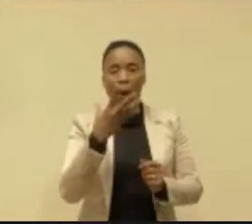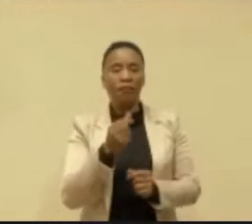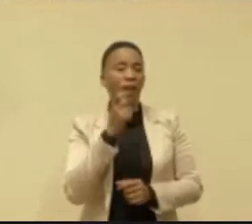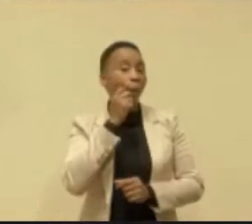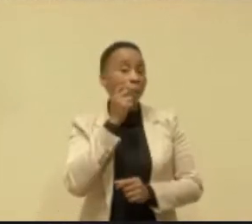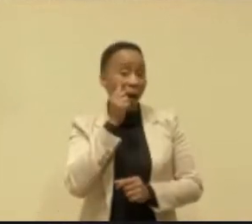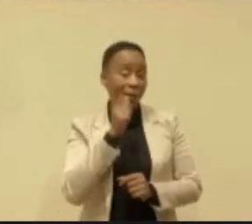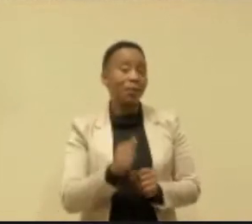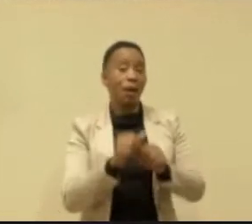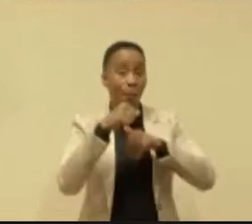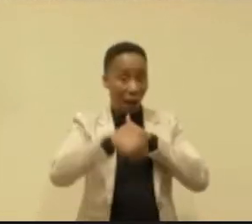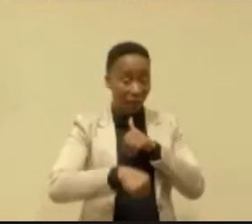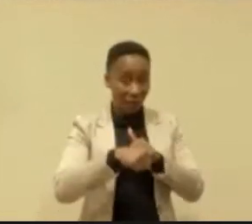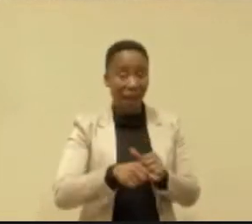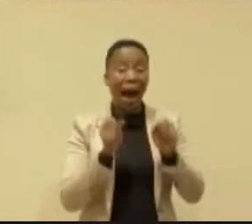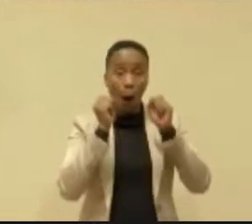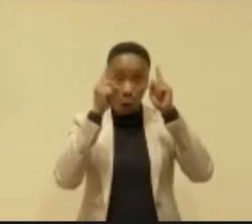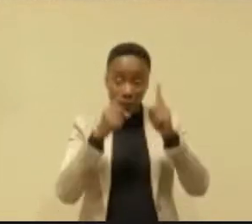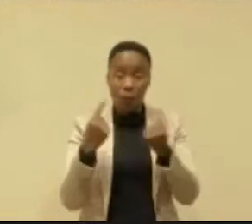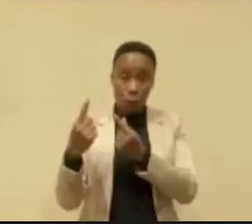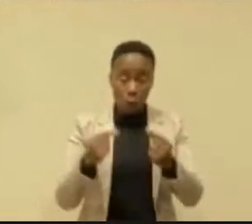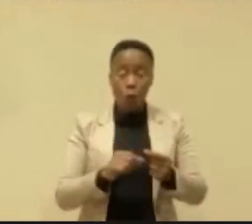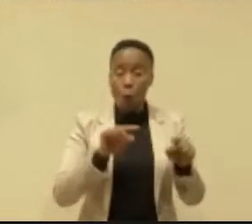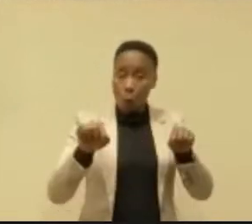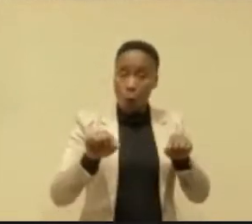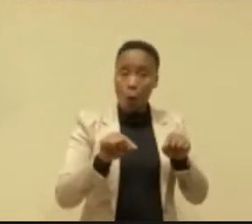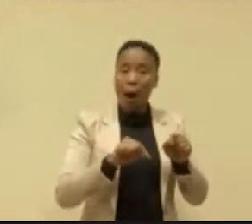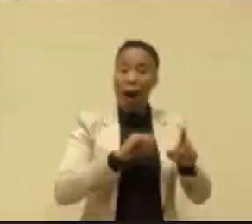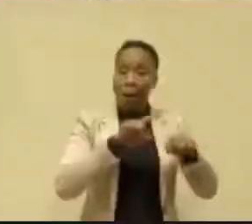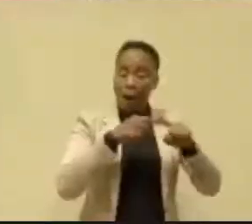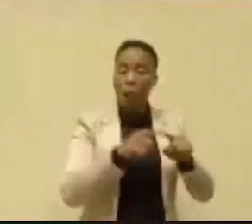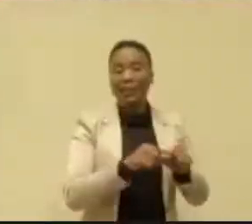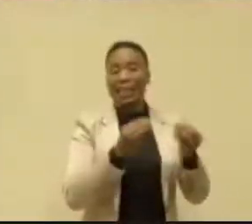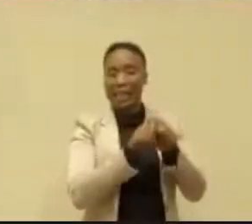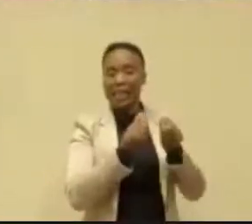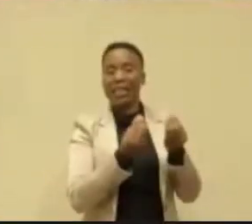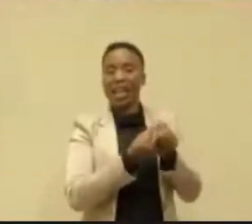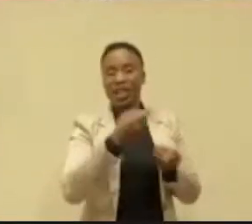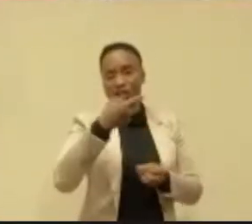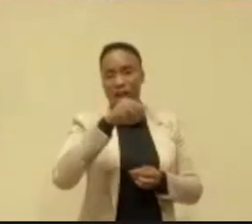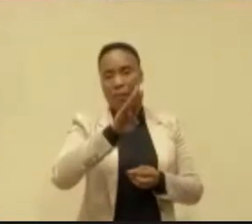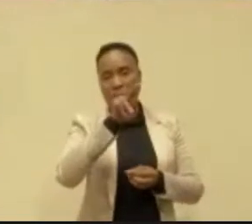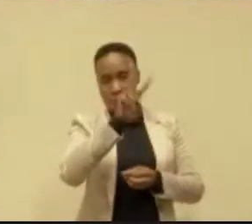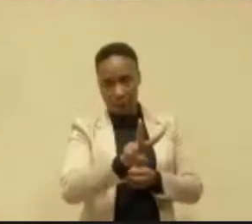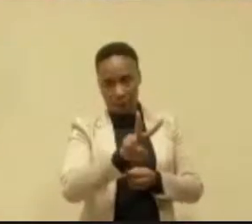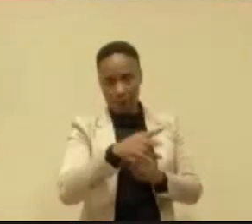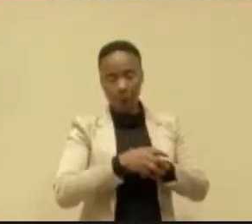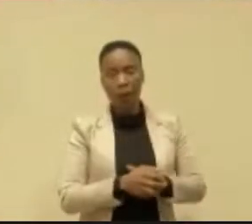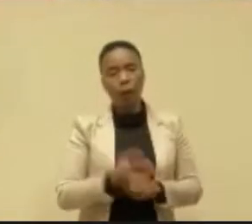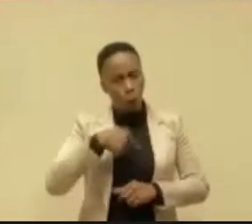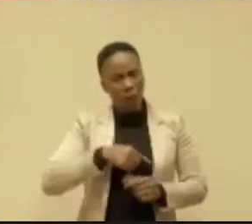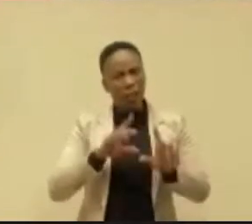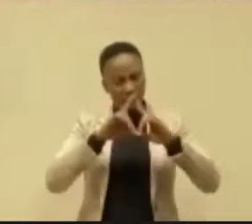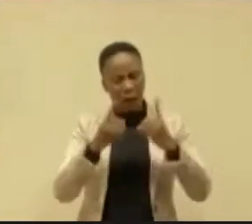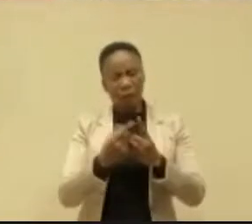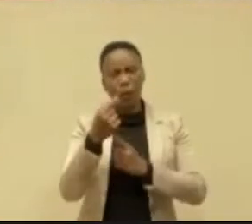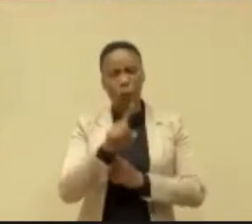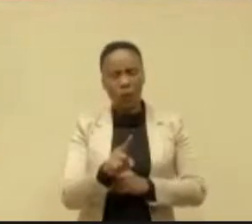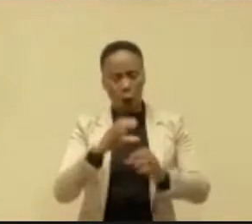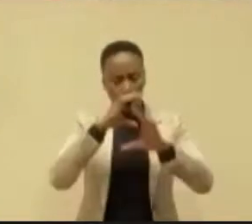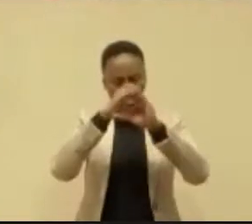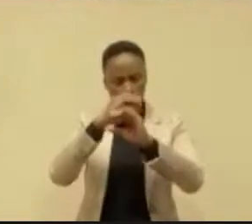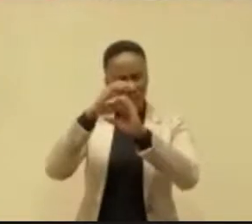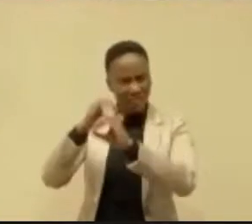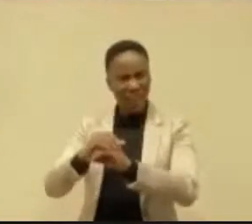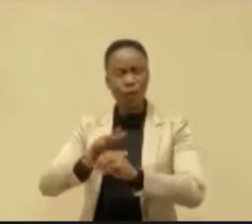awareness about the fight against gender-based violence what we do as a department we don't concentrate